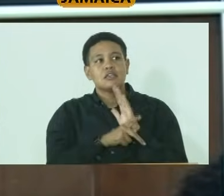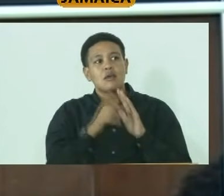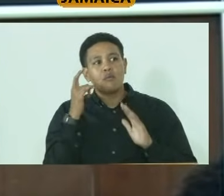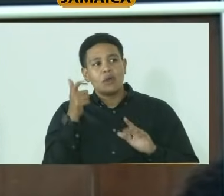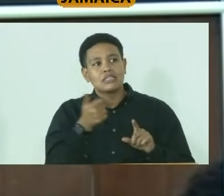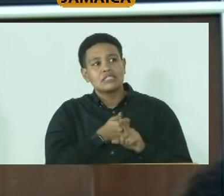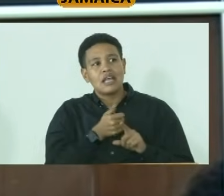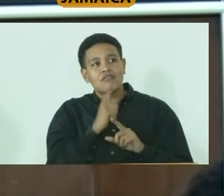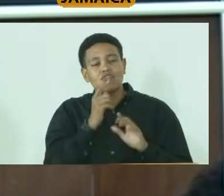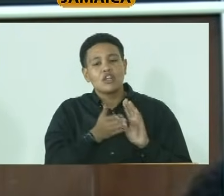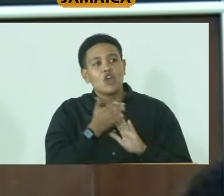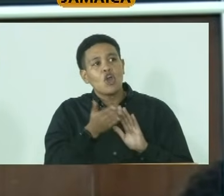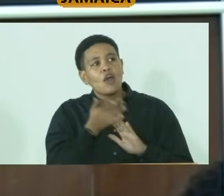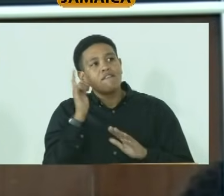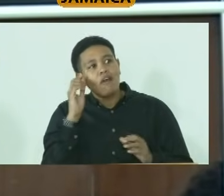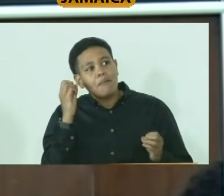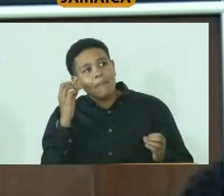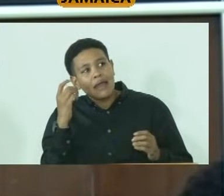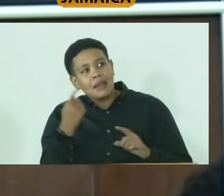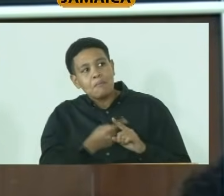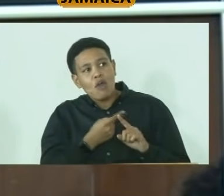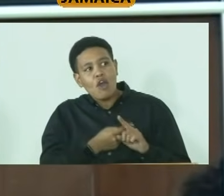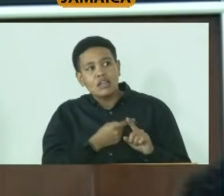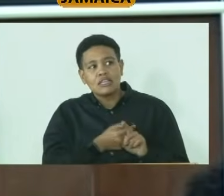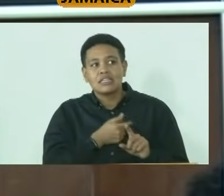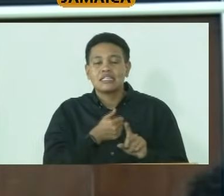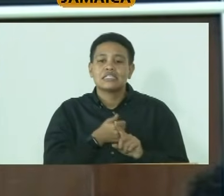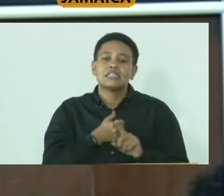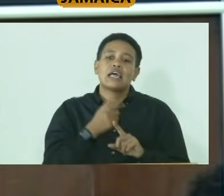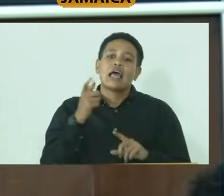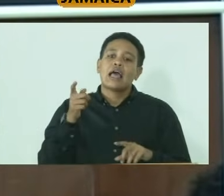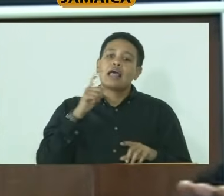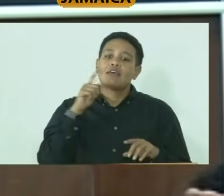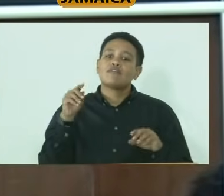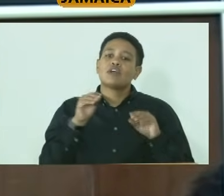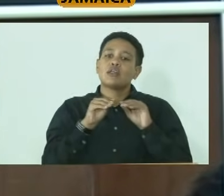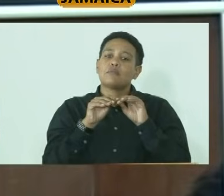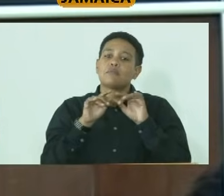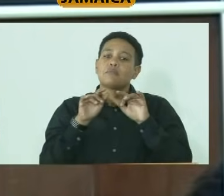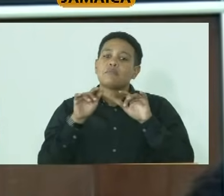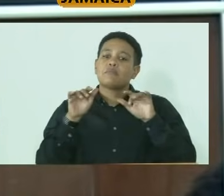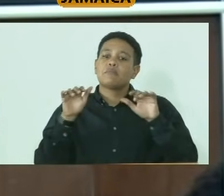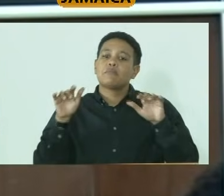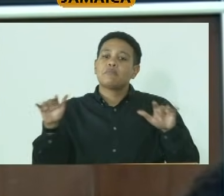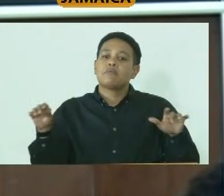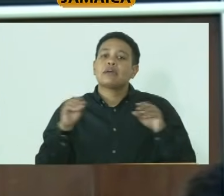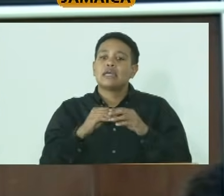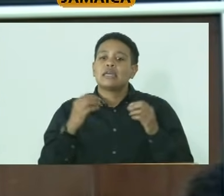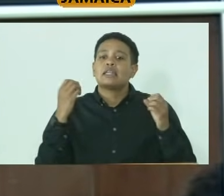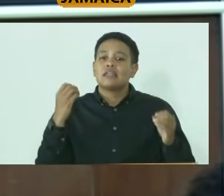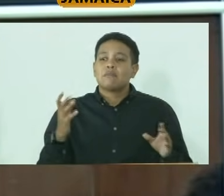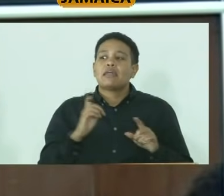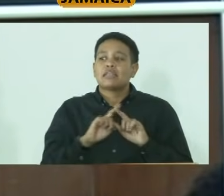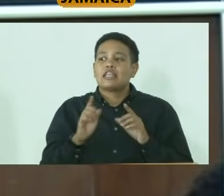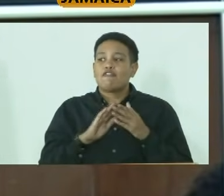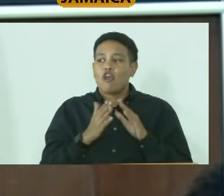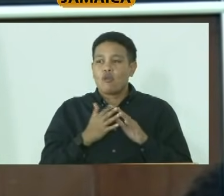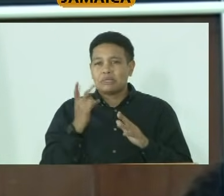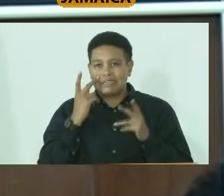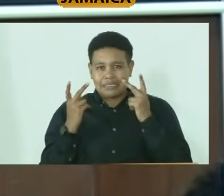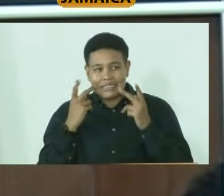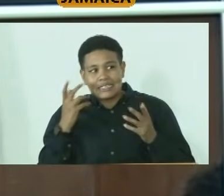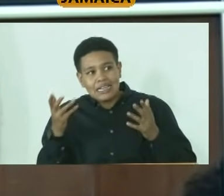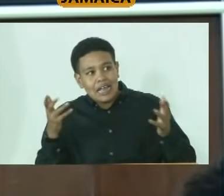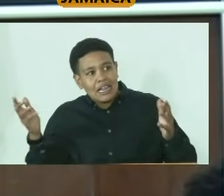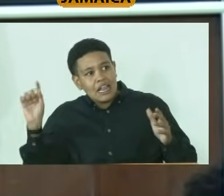it has been going on for months, and it has been across the board in many communities. The government